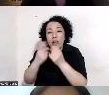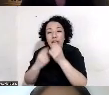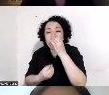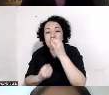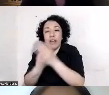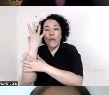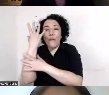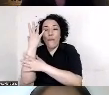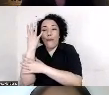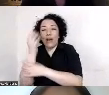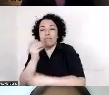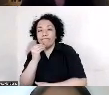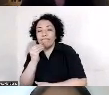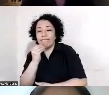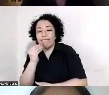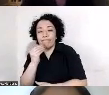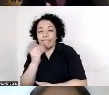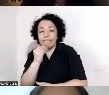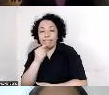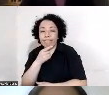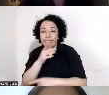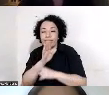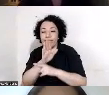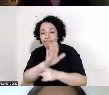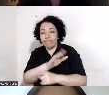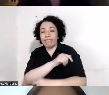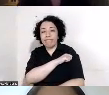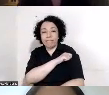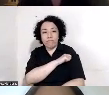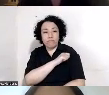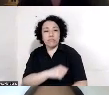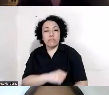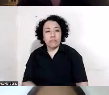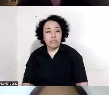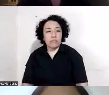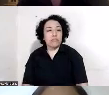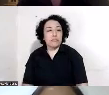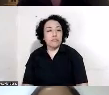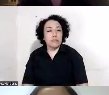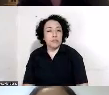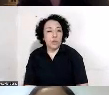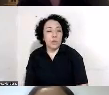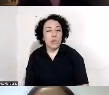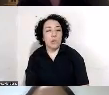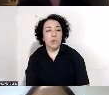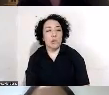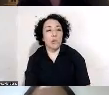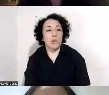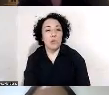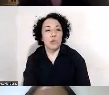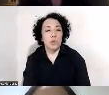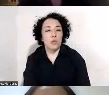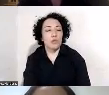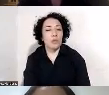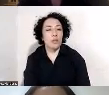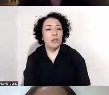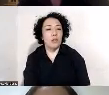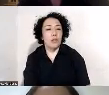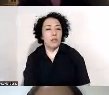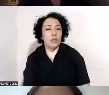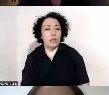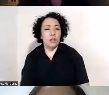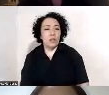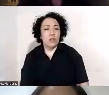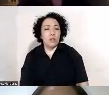I'll just mention we have had, even though we just started this study 4 years ago, we've had many articles